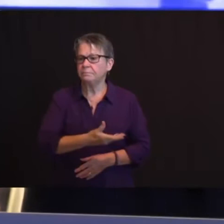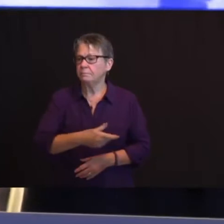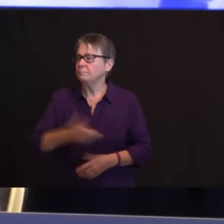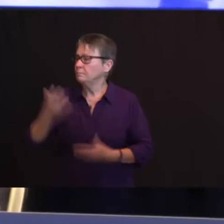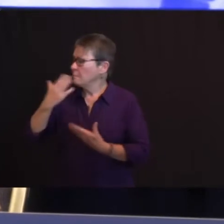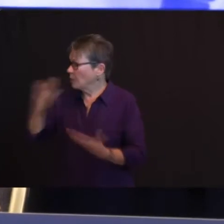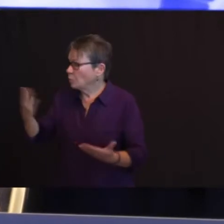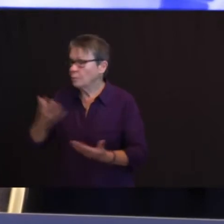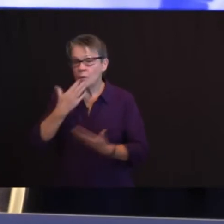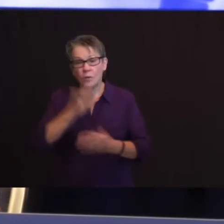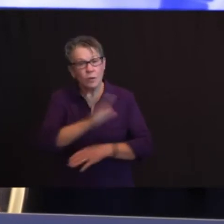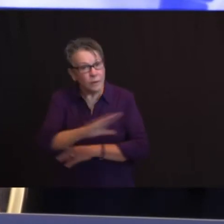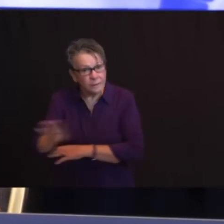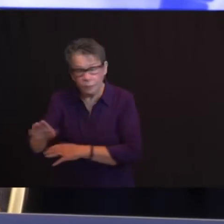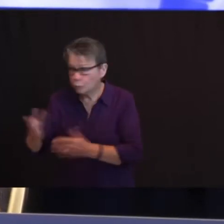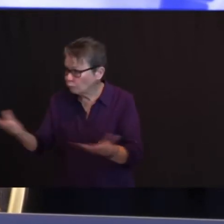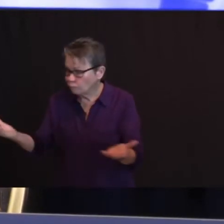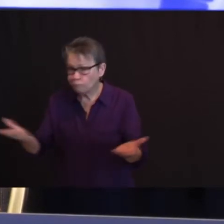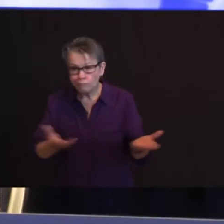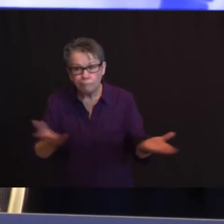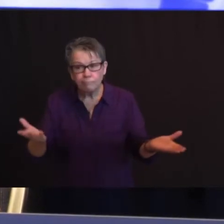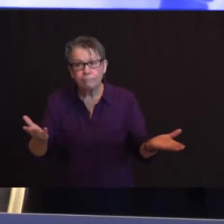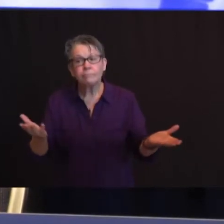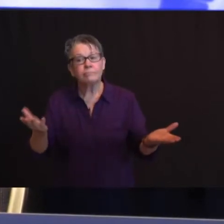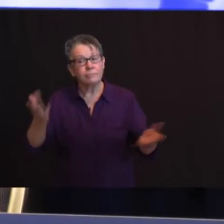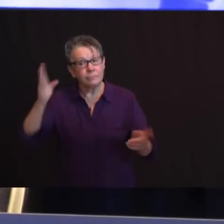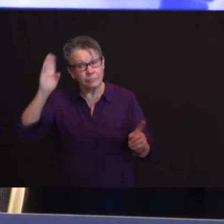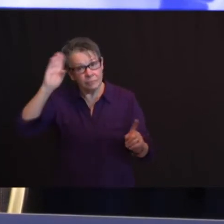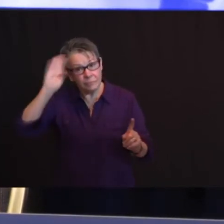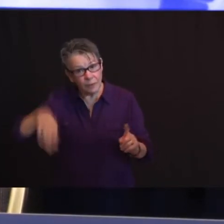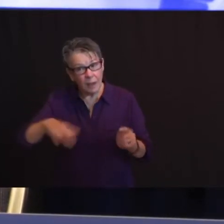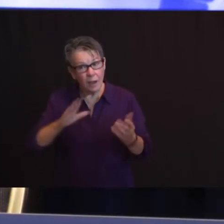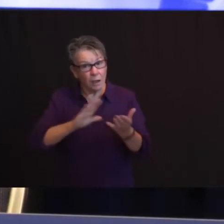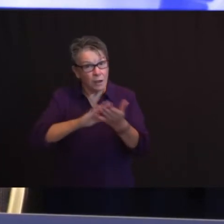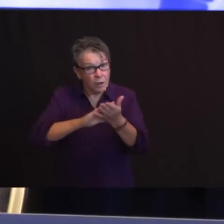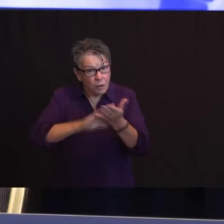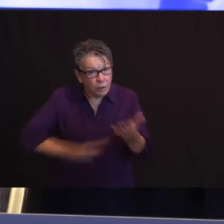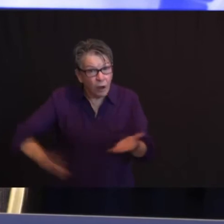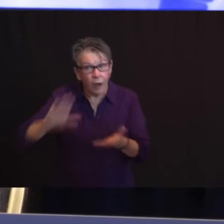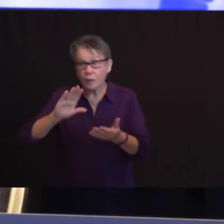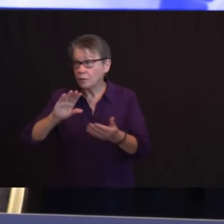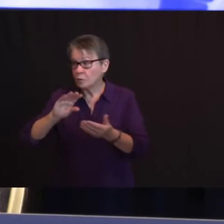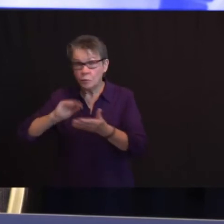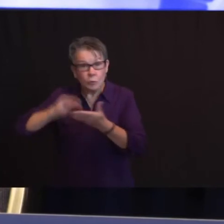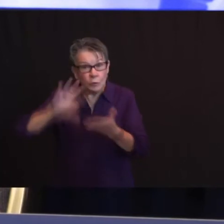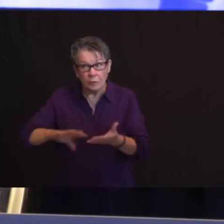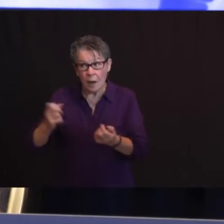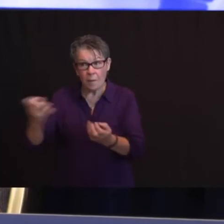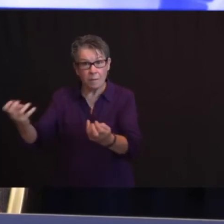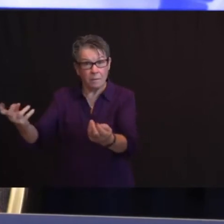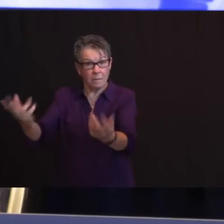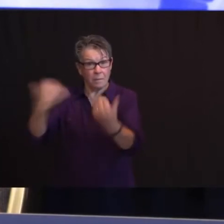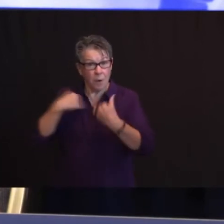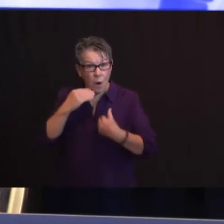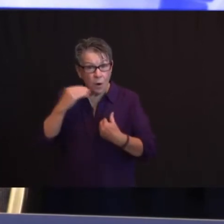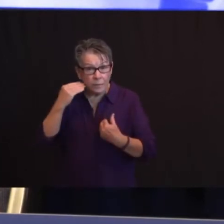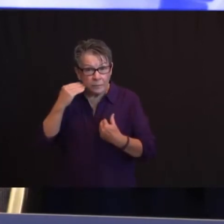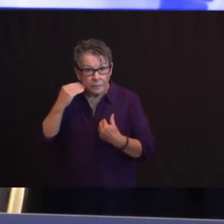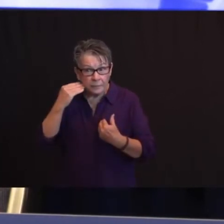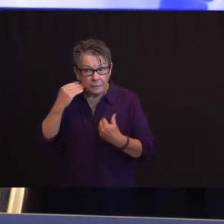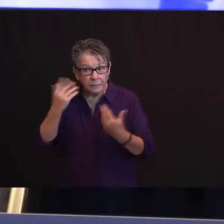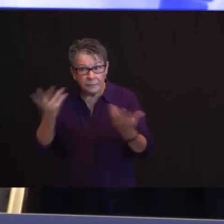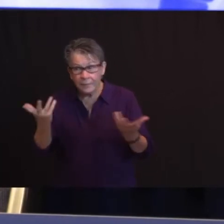college students will be traveling home over the next week on Thanksgiving break. While it is exciting for both students and their